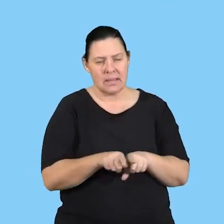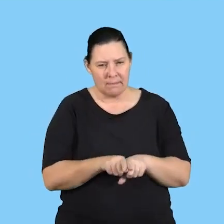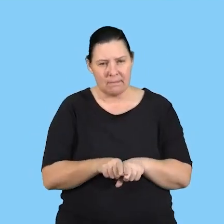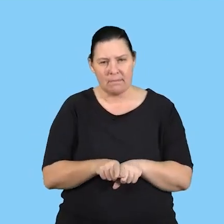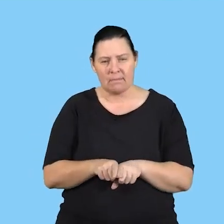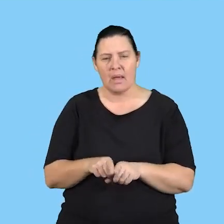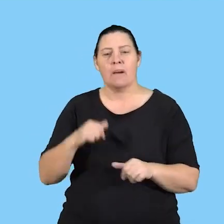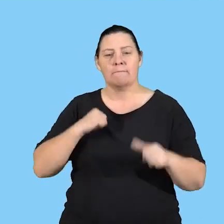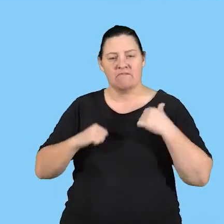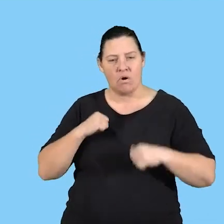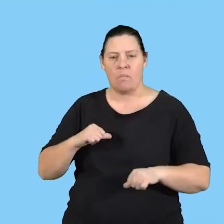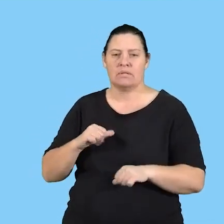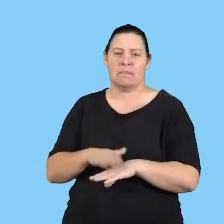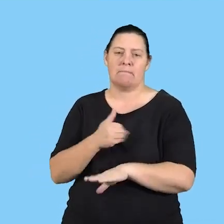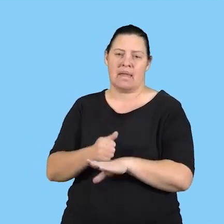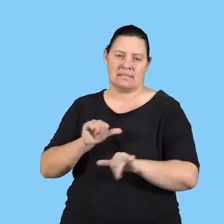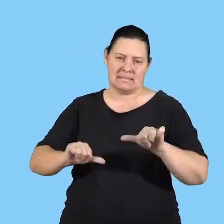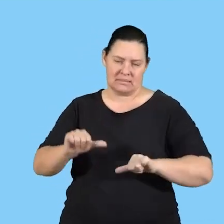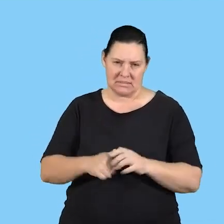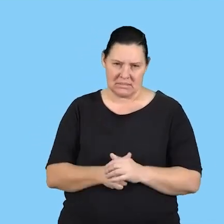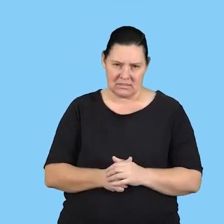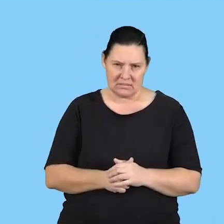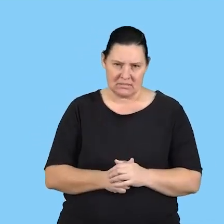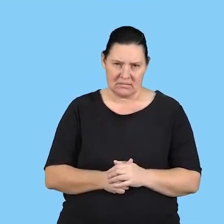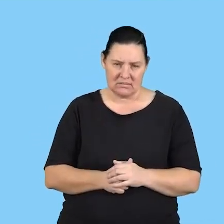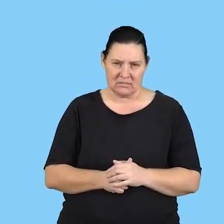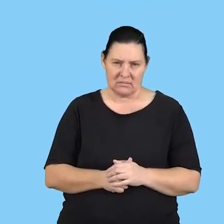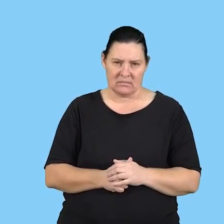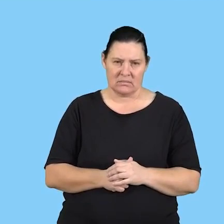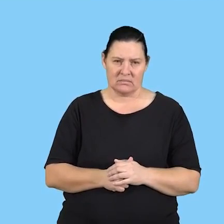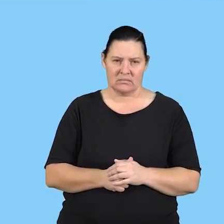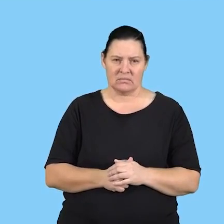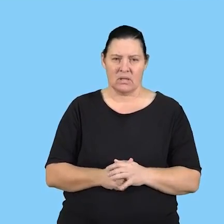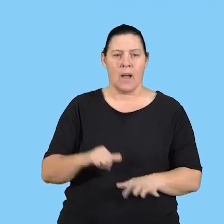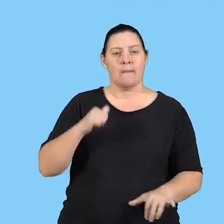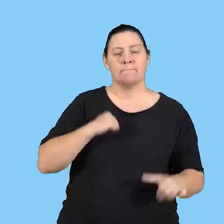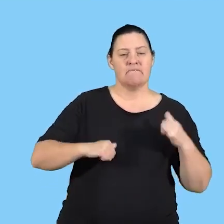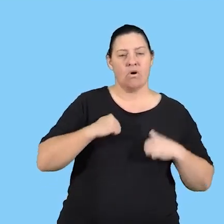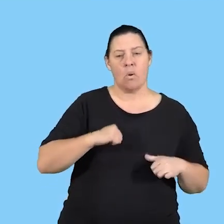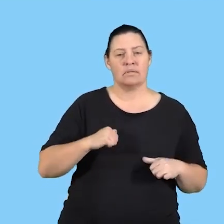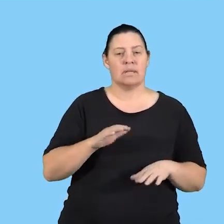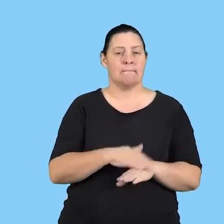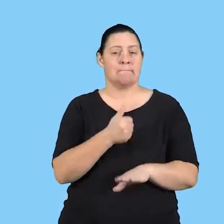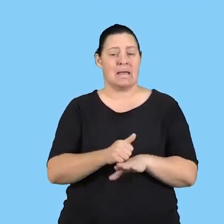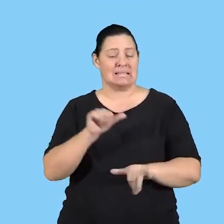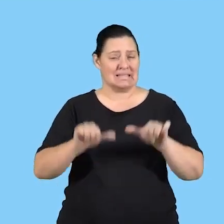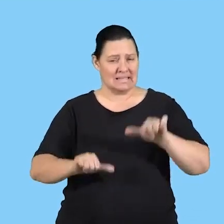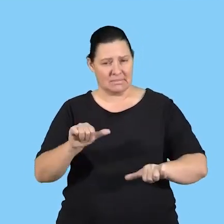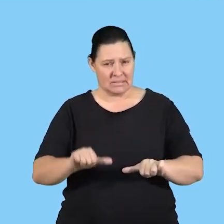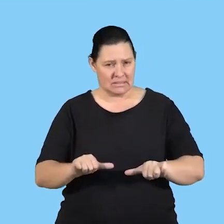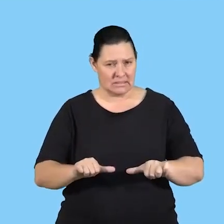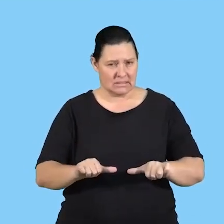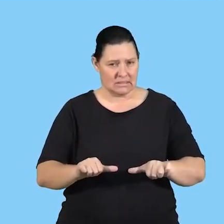as performance-based assessment. The whole notion of performance-based